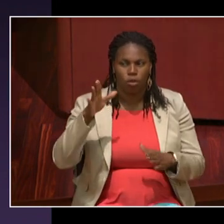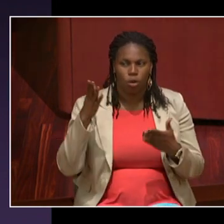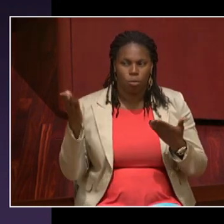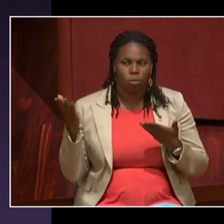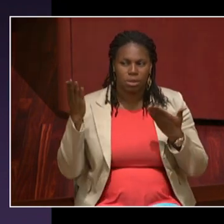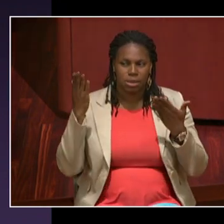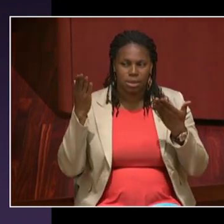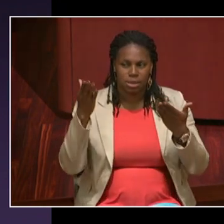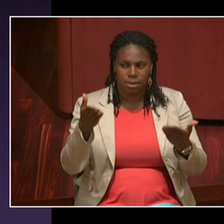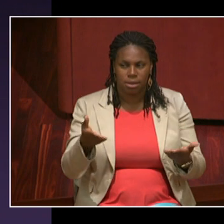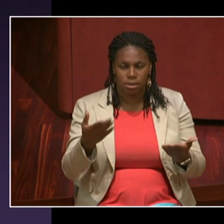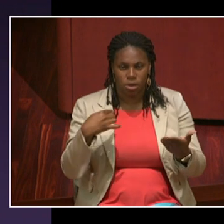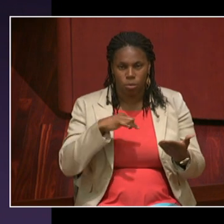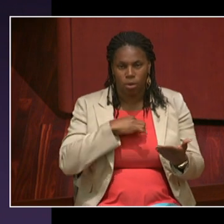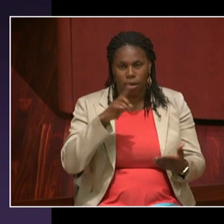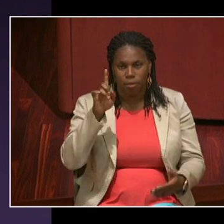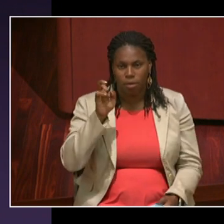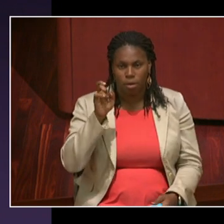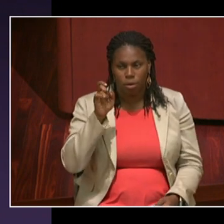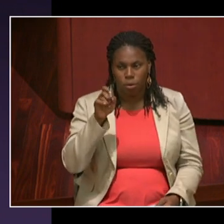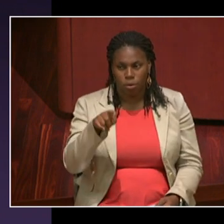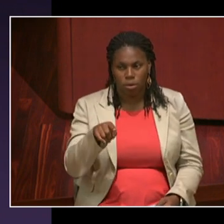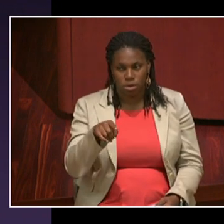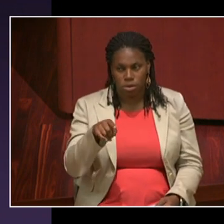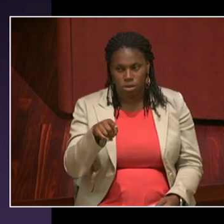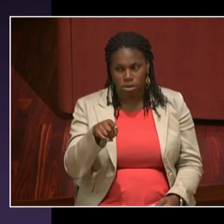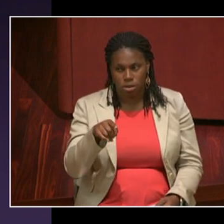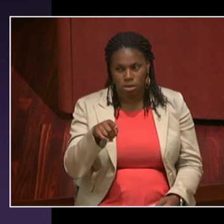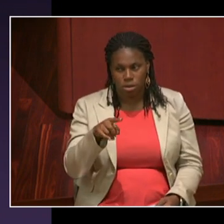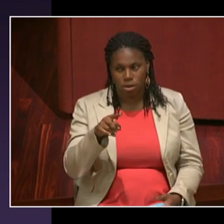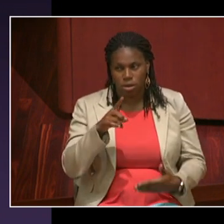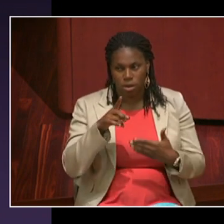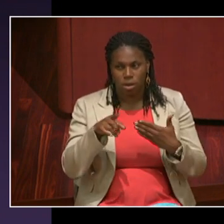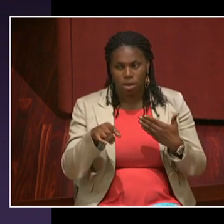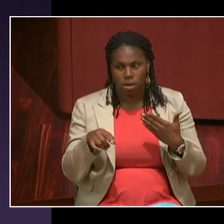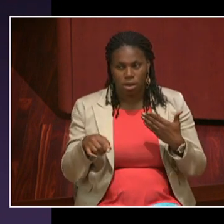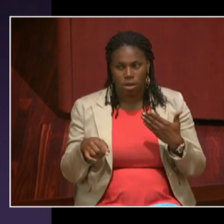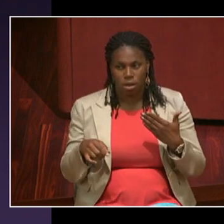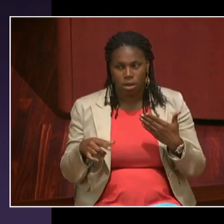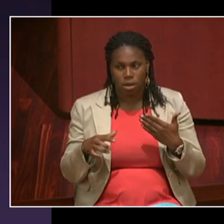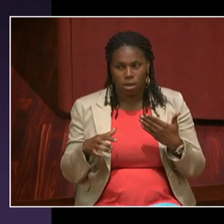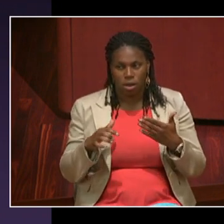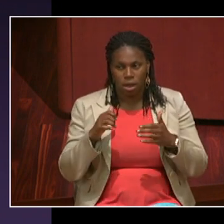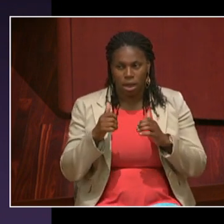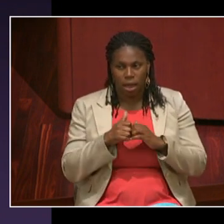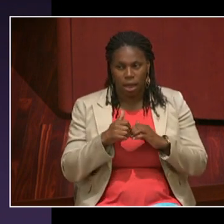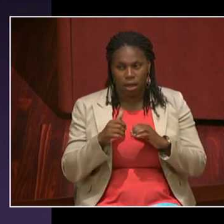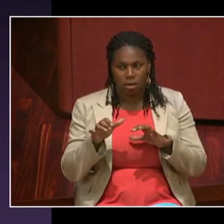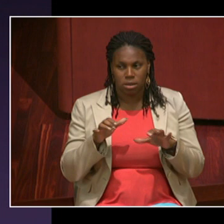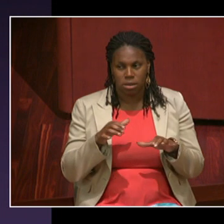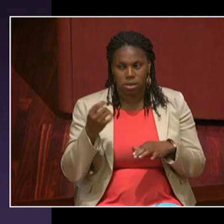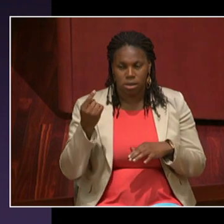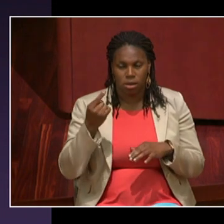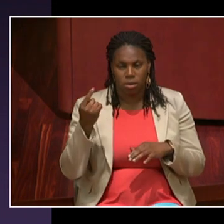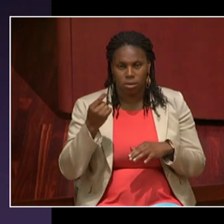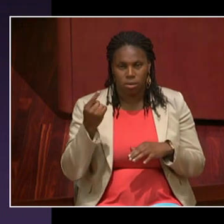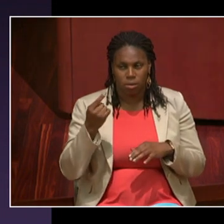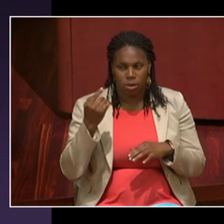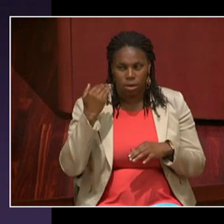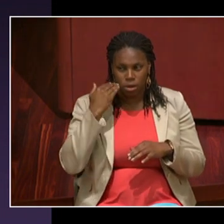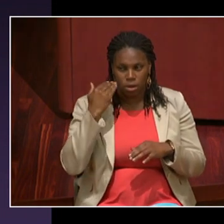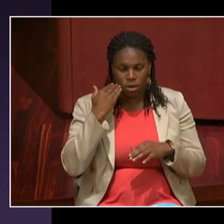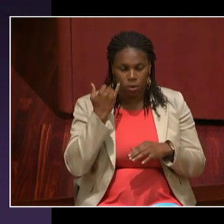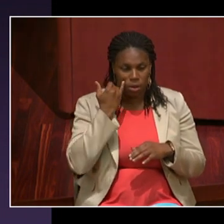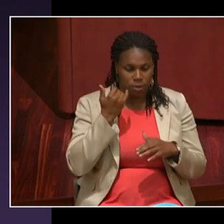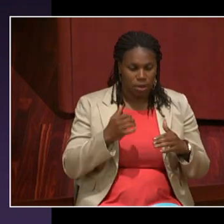We have a question that's come in. It's about how does someone know if a person's a